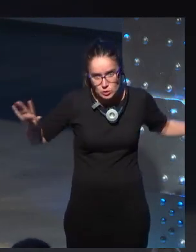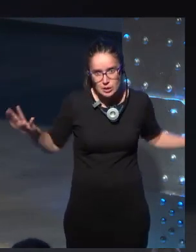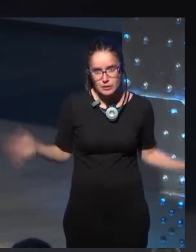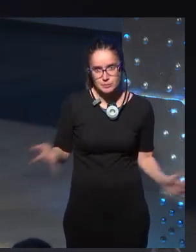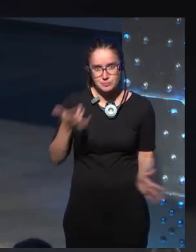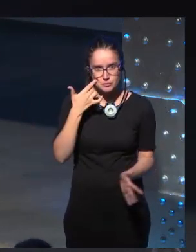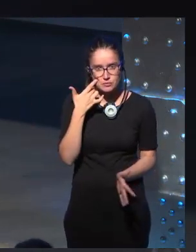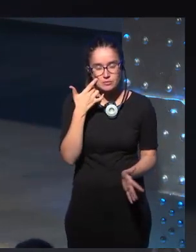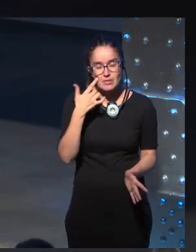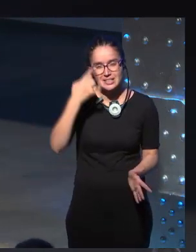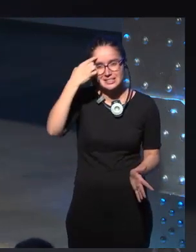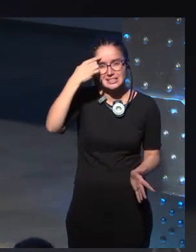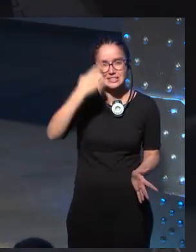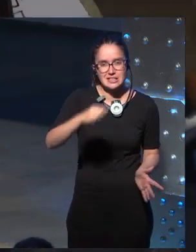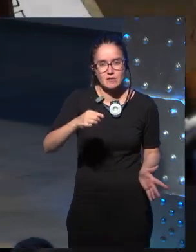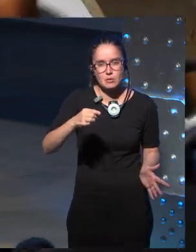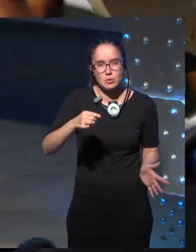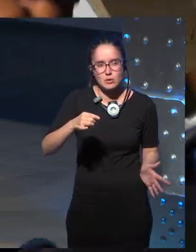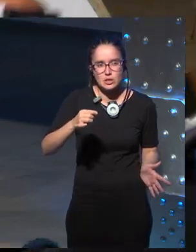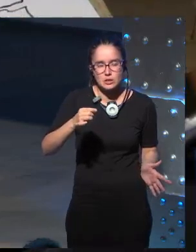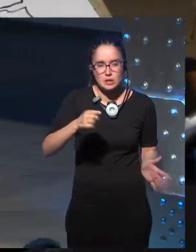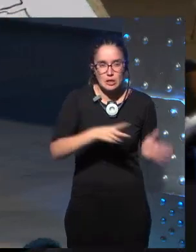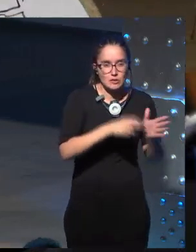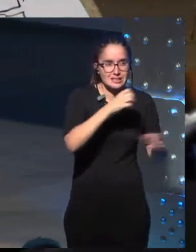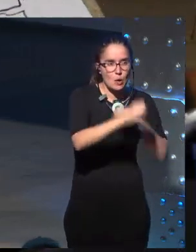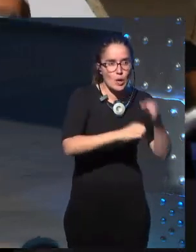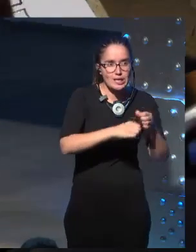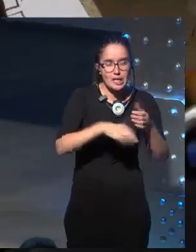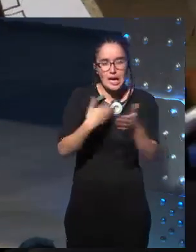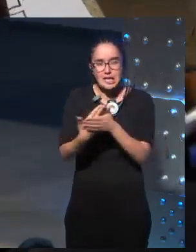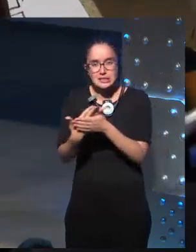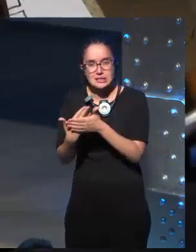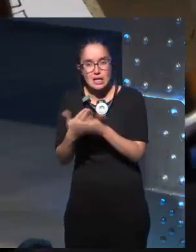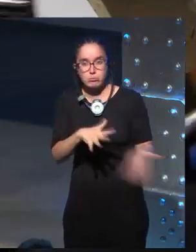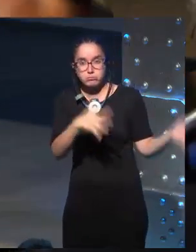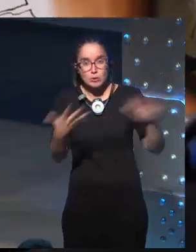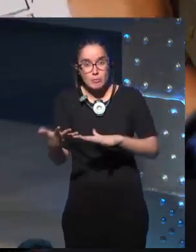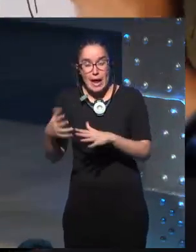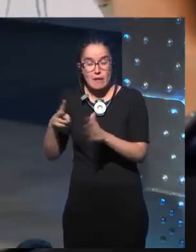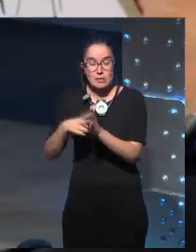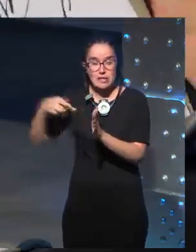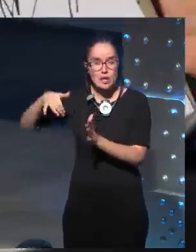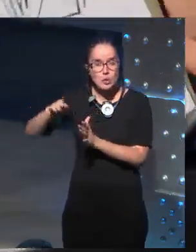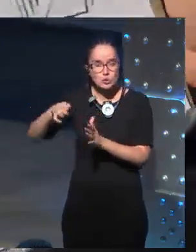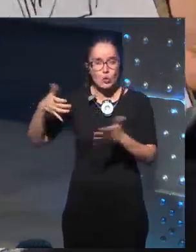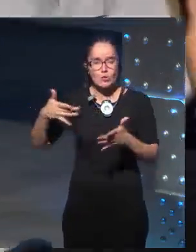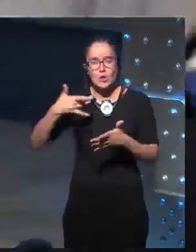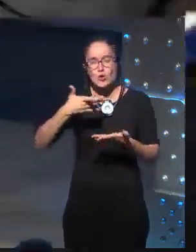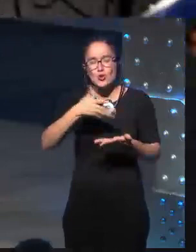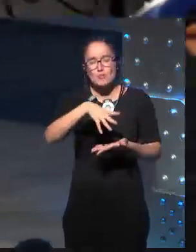quantum physics to Newtonian physics as well. But we don't really understand the physics